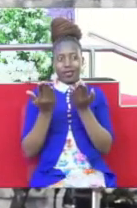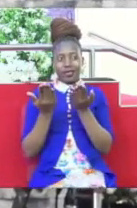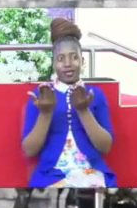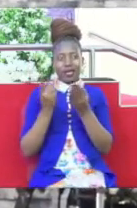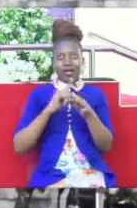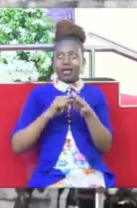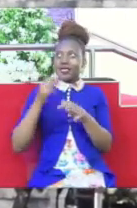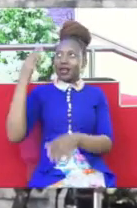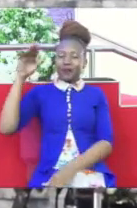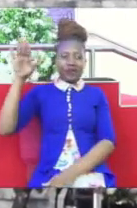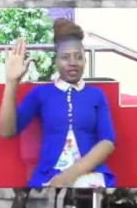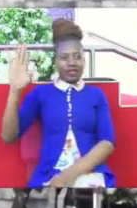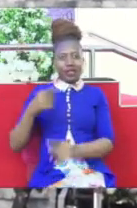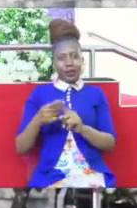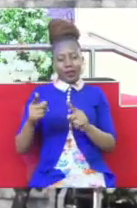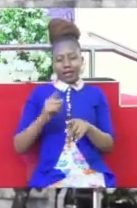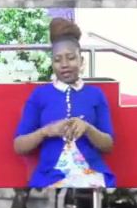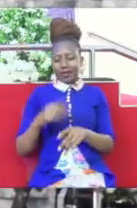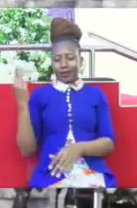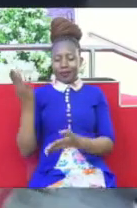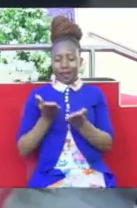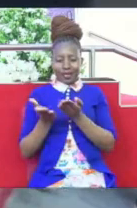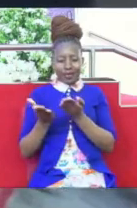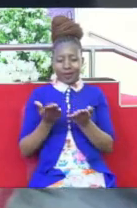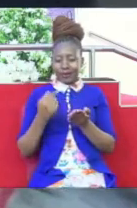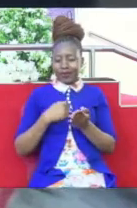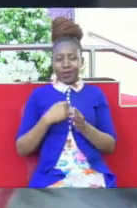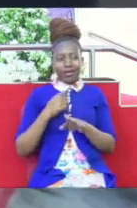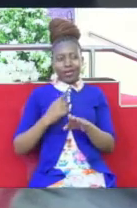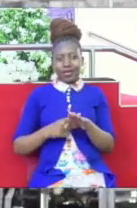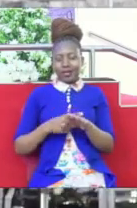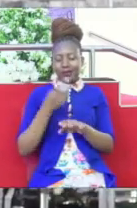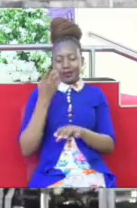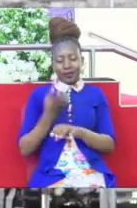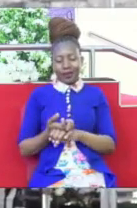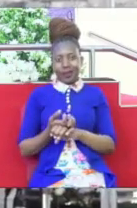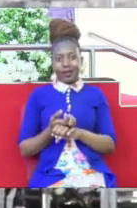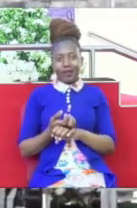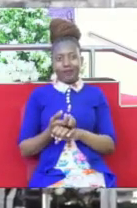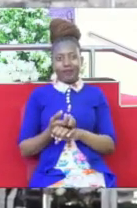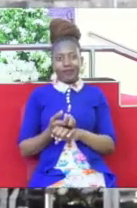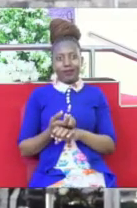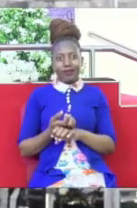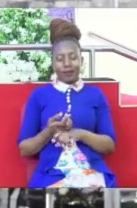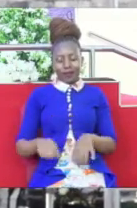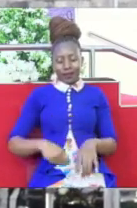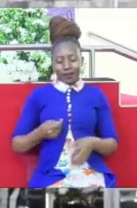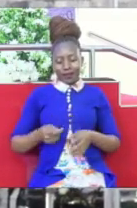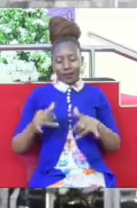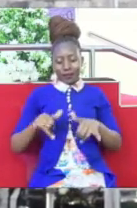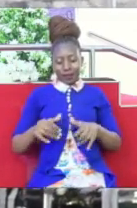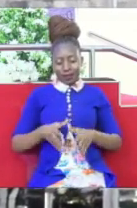wakati wake haukufika katika ibada hiyo hiyo siku. So ladies, when your husbands get ready to leave the house,